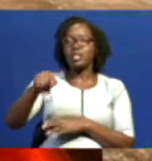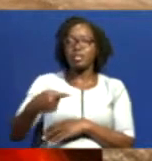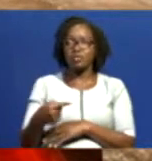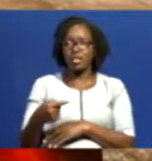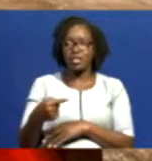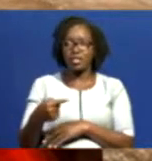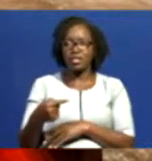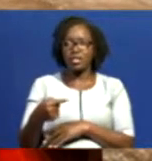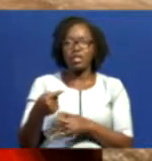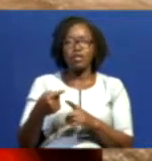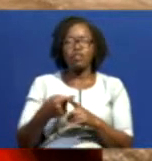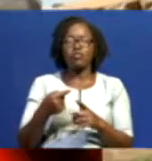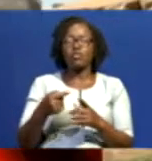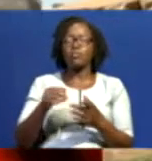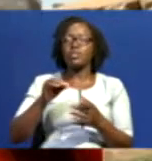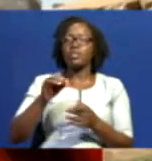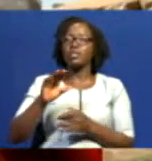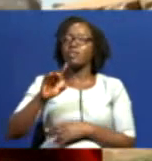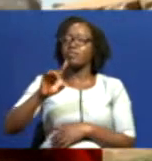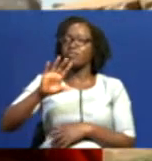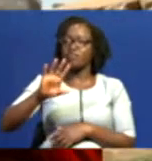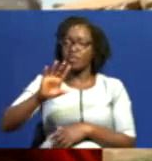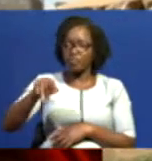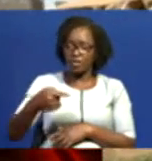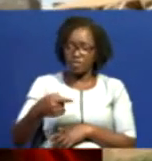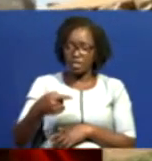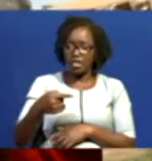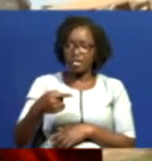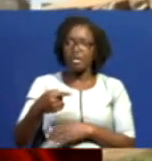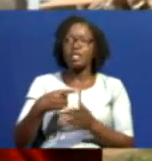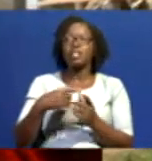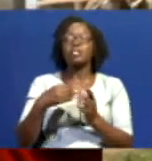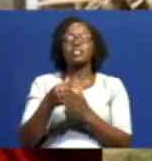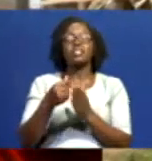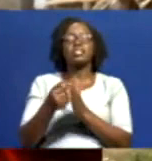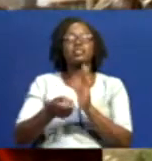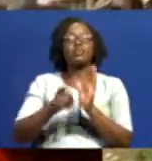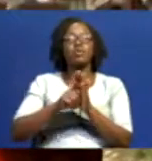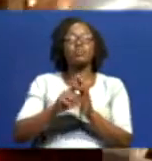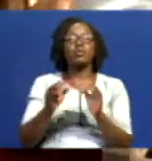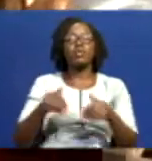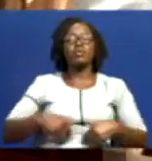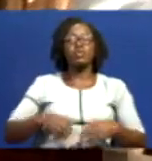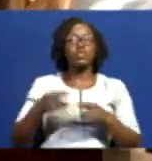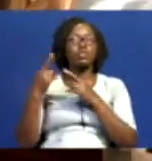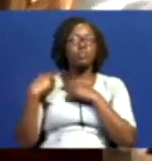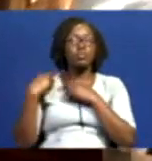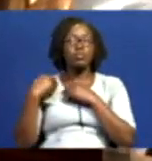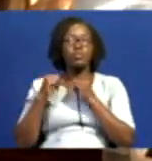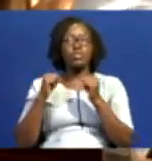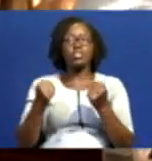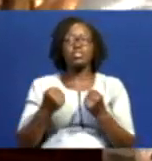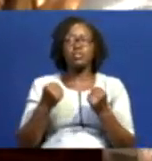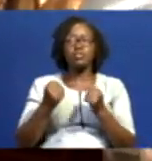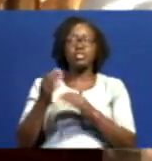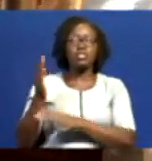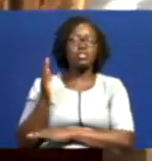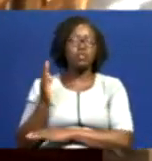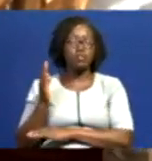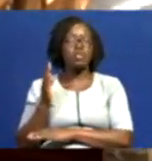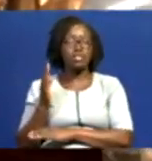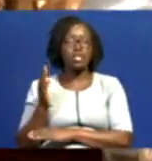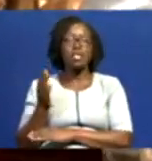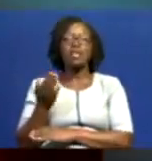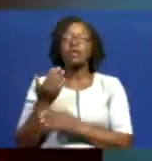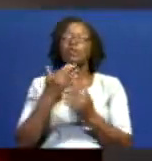shillings out of the 5,000 Kenya shillings required by a group of youth who claimed to be responsible for their safety and security. She